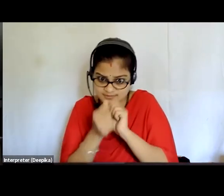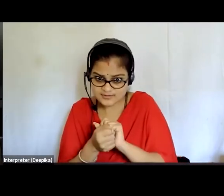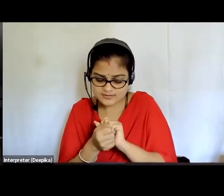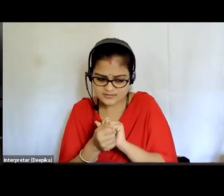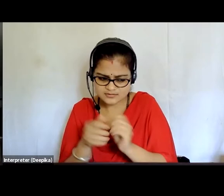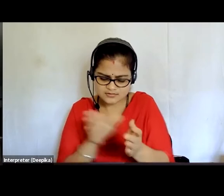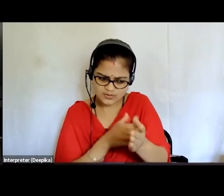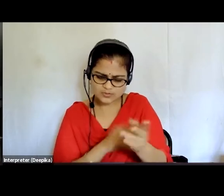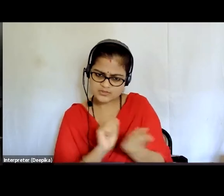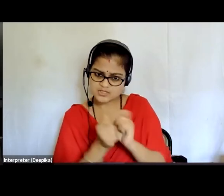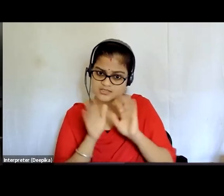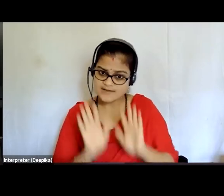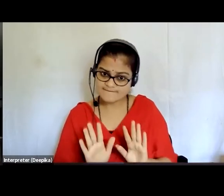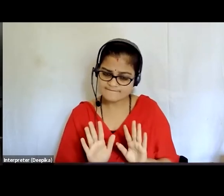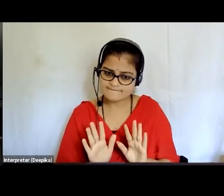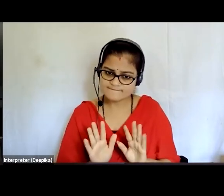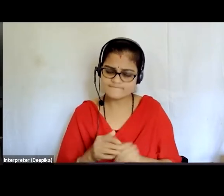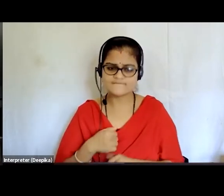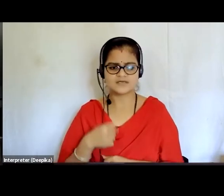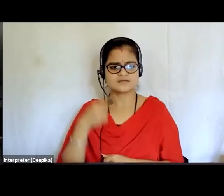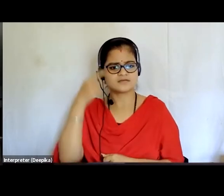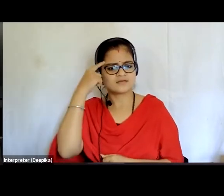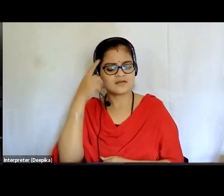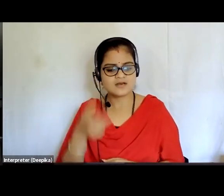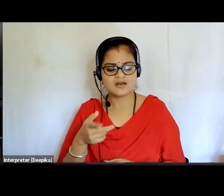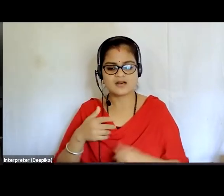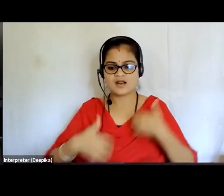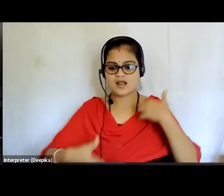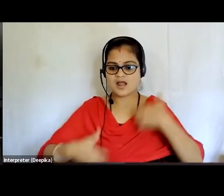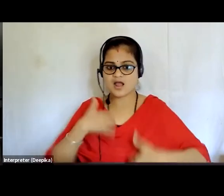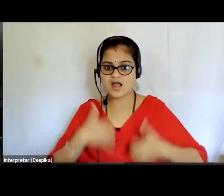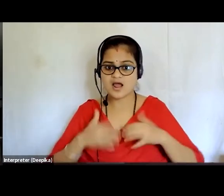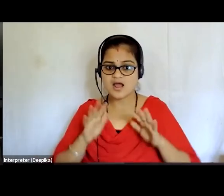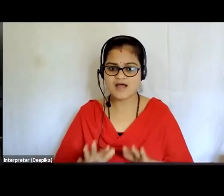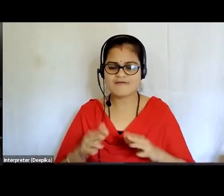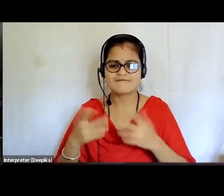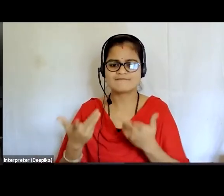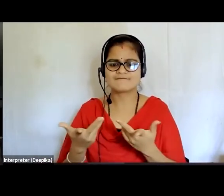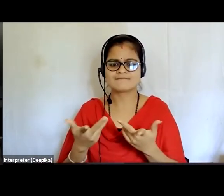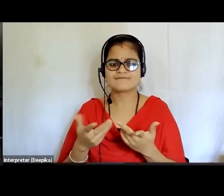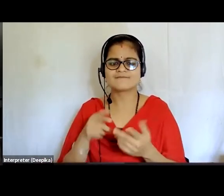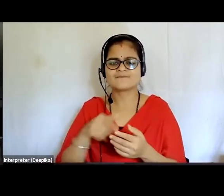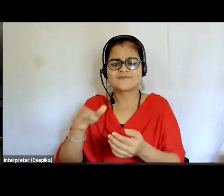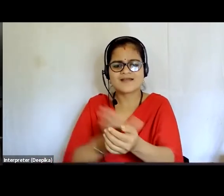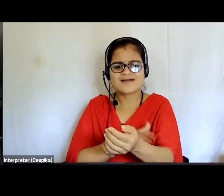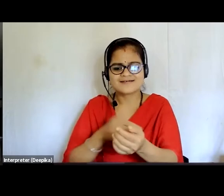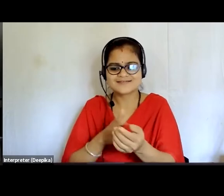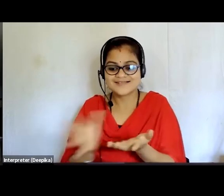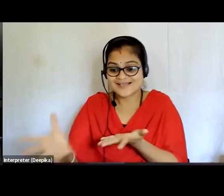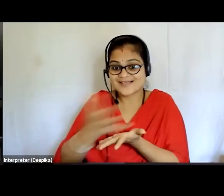sound? We thought it might be exciting to explore that interplay through the artworks in our